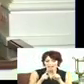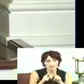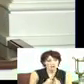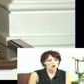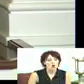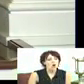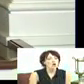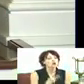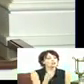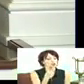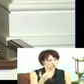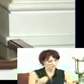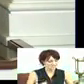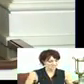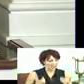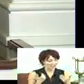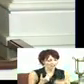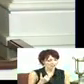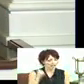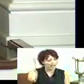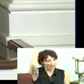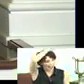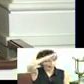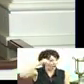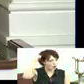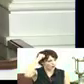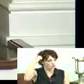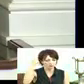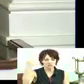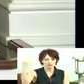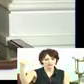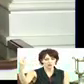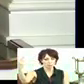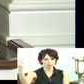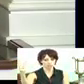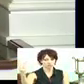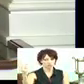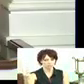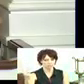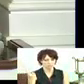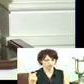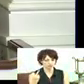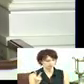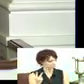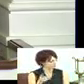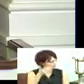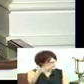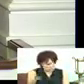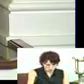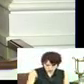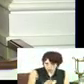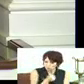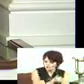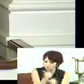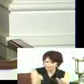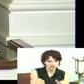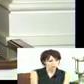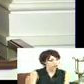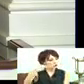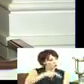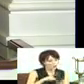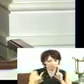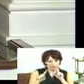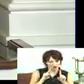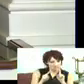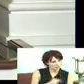Arab men, probably in their early 20s, came to introduce themselves to us and join in our conversation. And as it turned